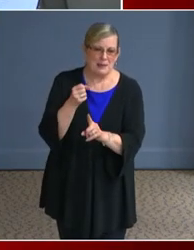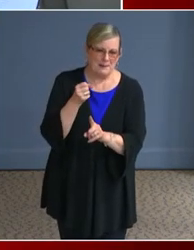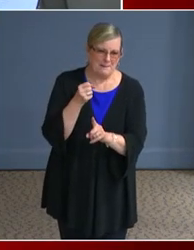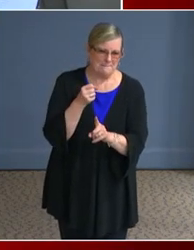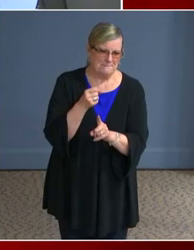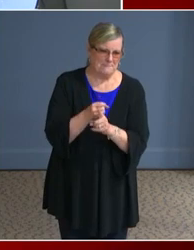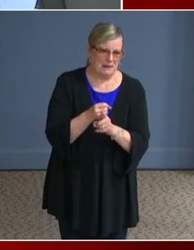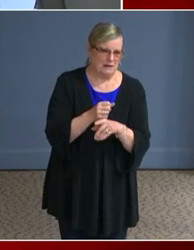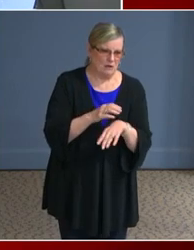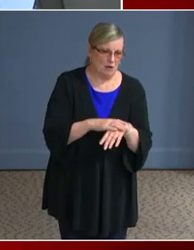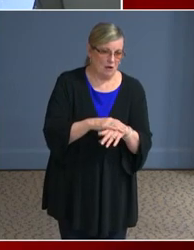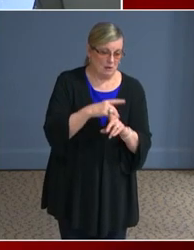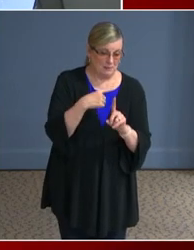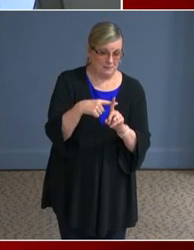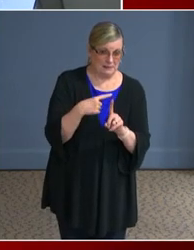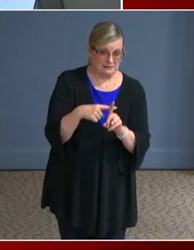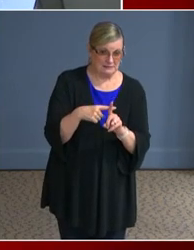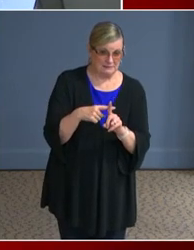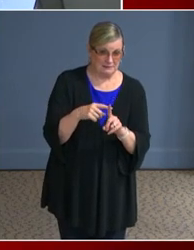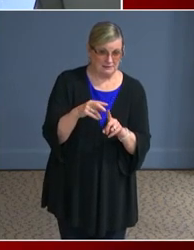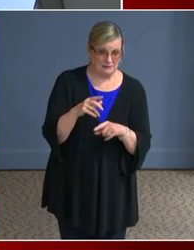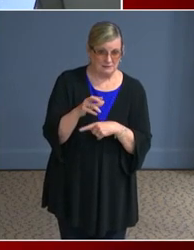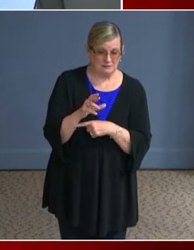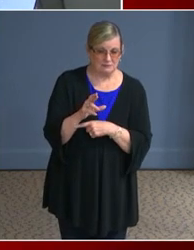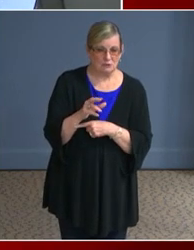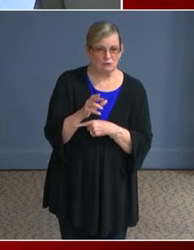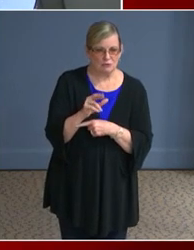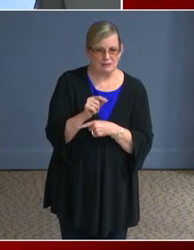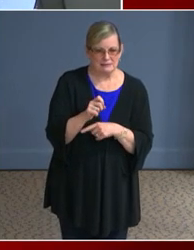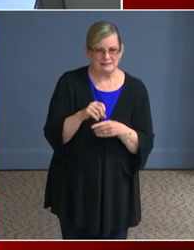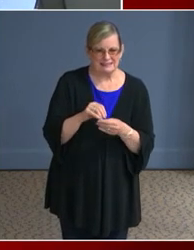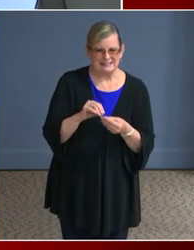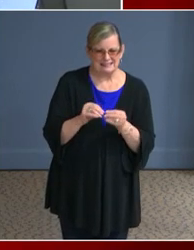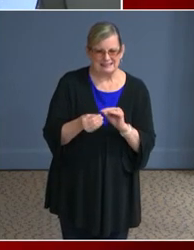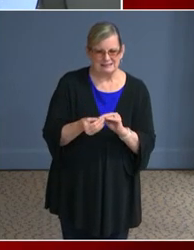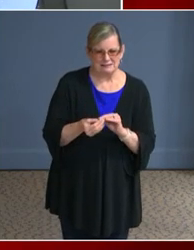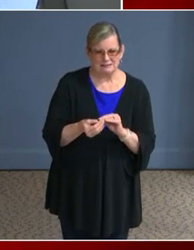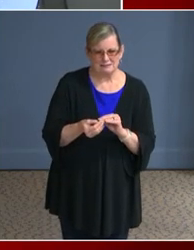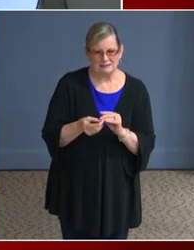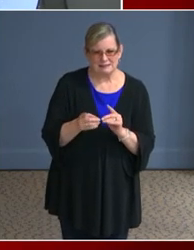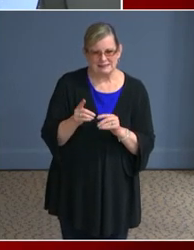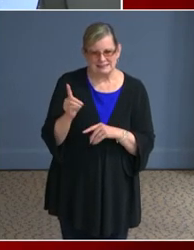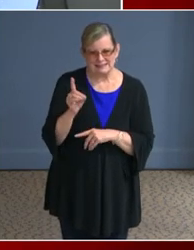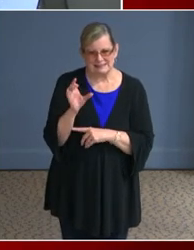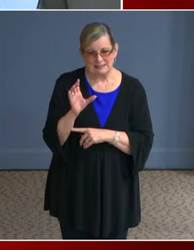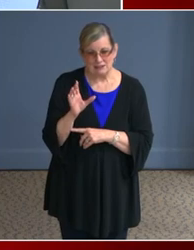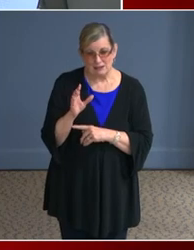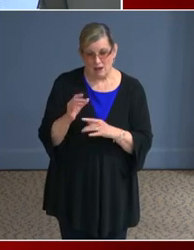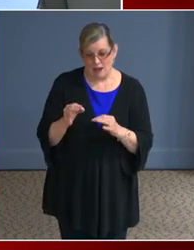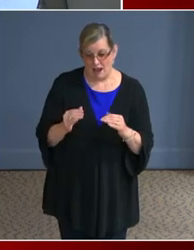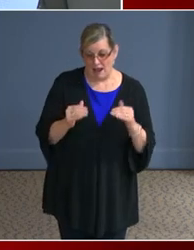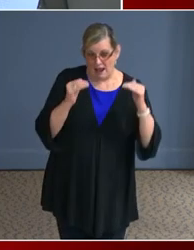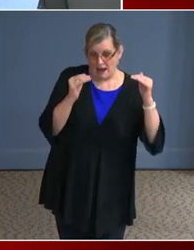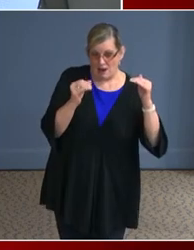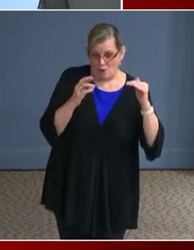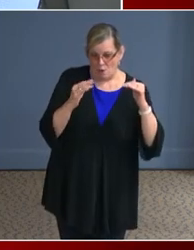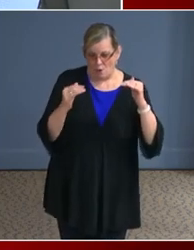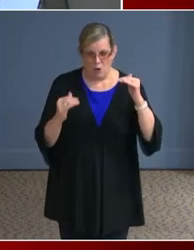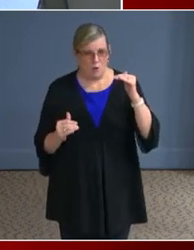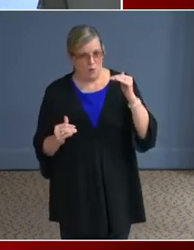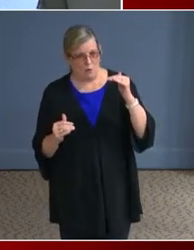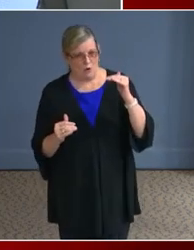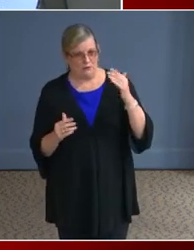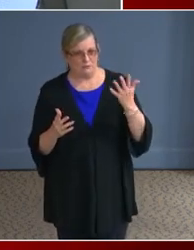the positivity rate in the district, making it probably lower than is currently